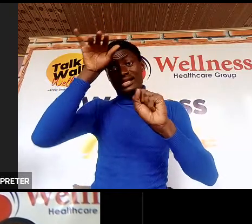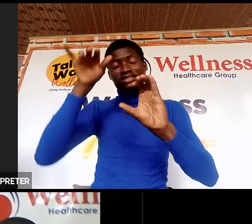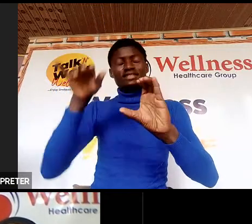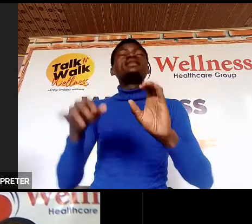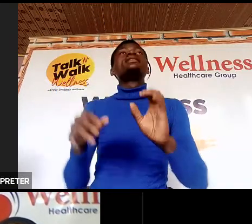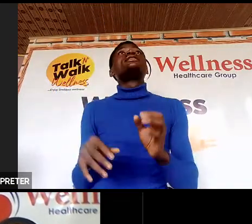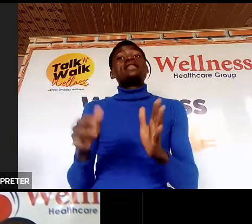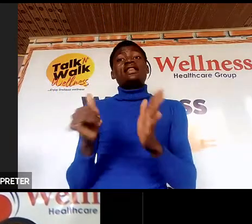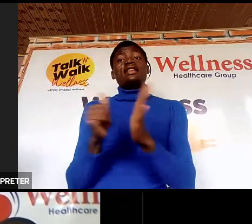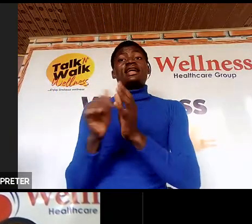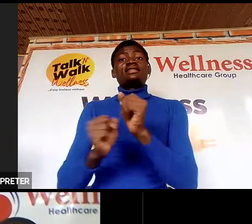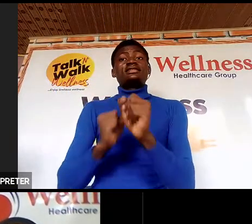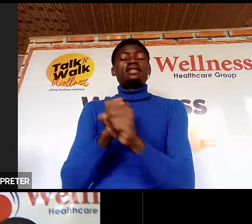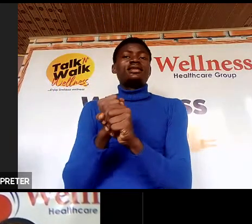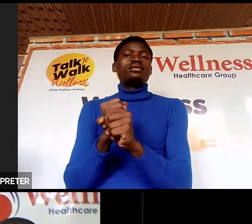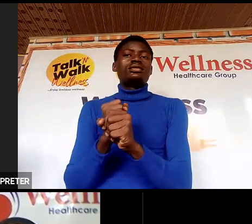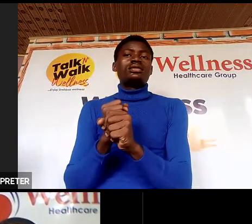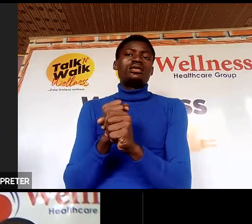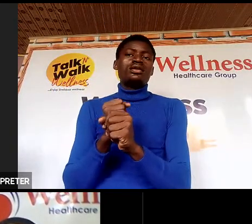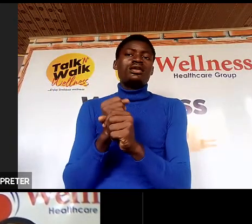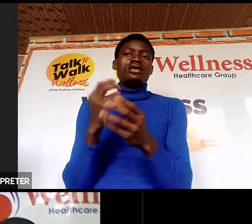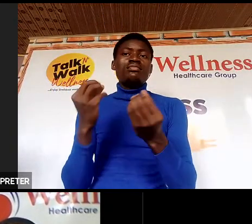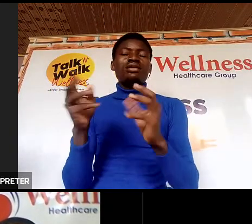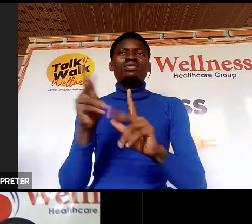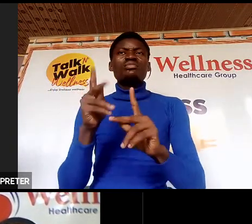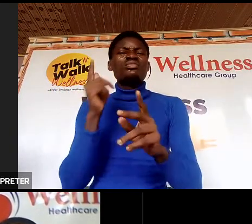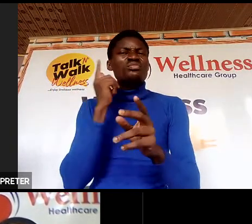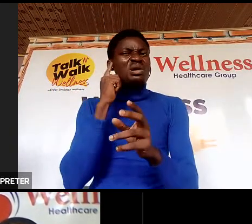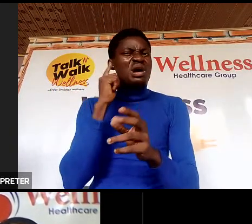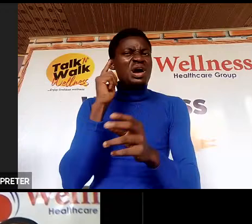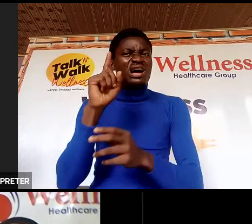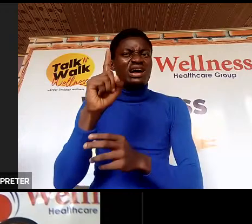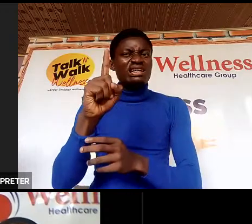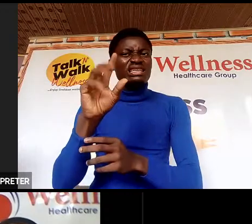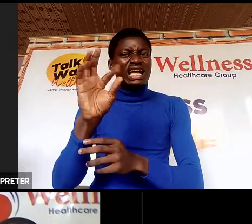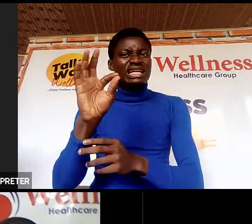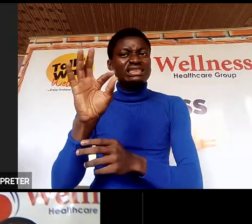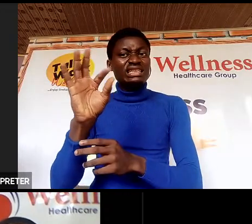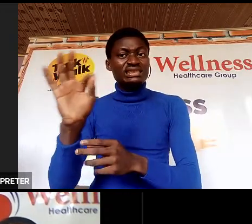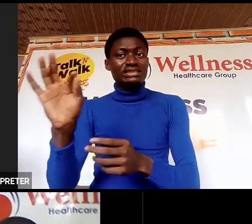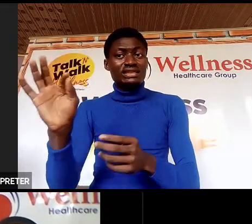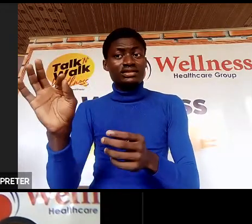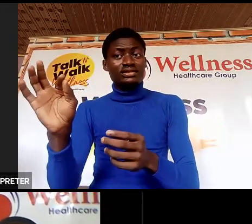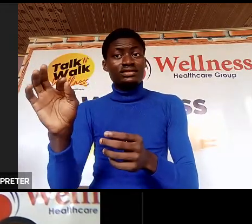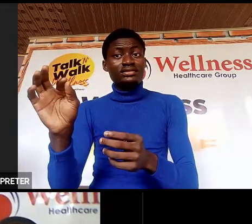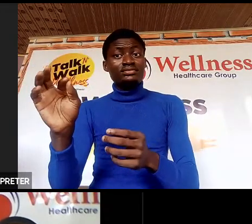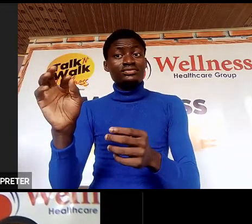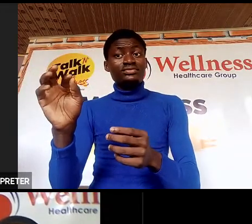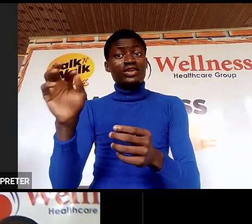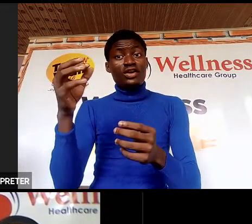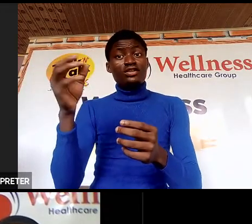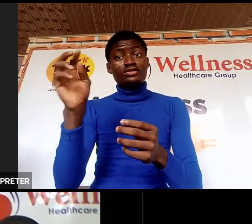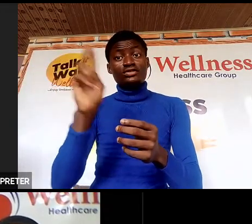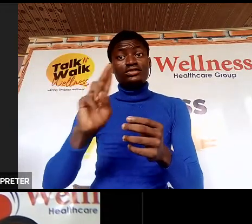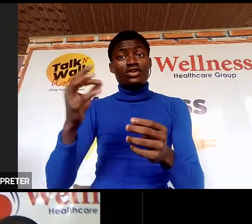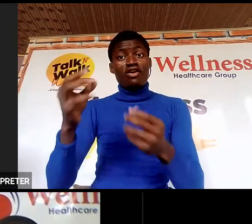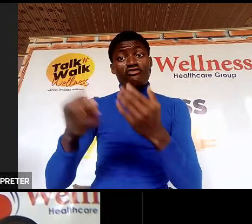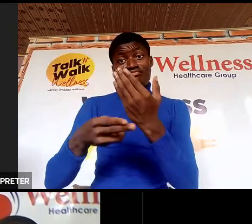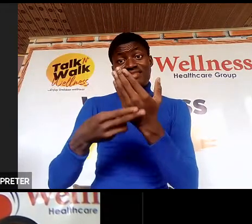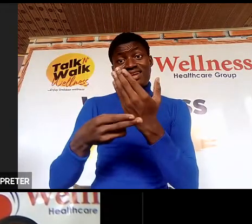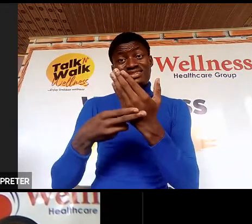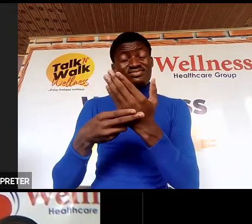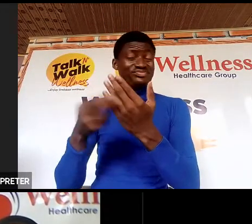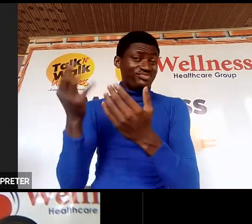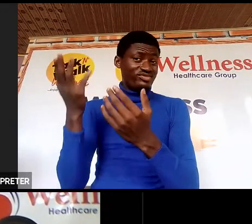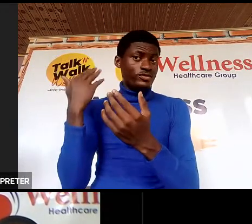1999 period. There was a major layoff in the banks. I noticed that many of my bosses that lost their job within a few months